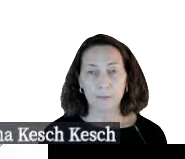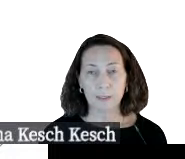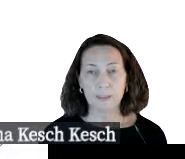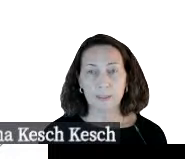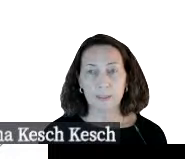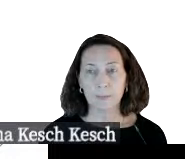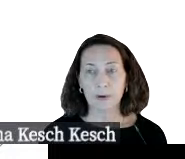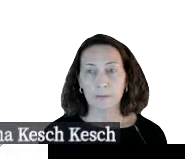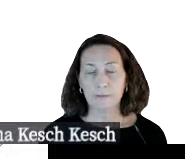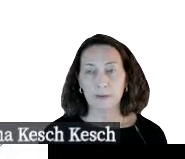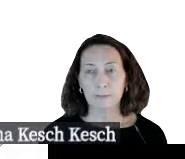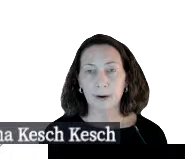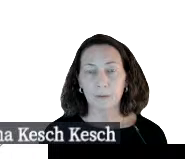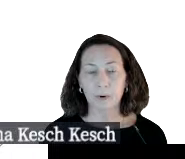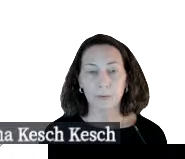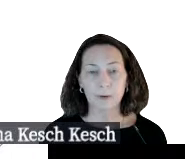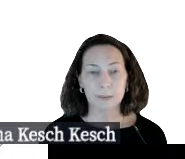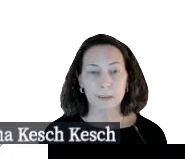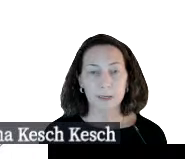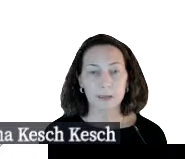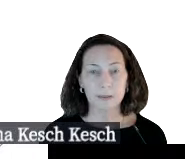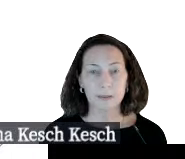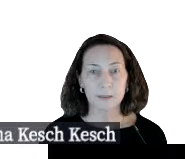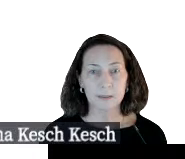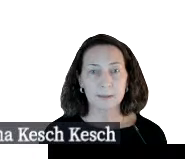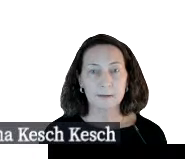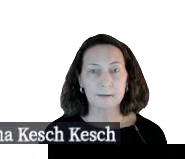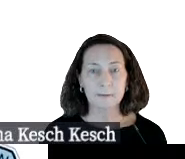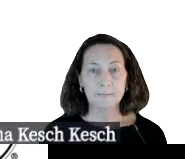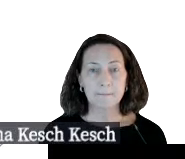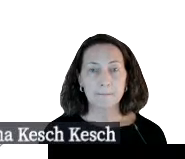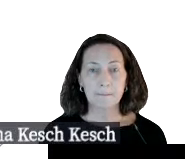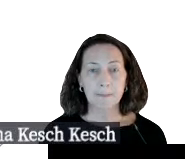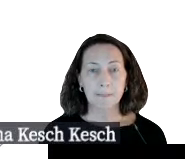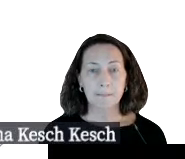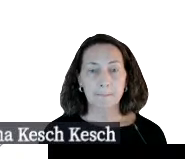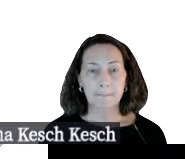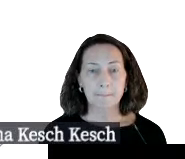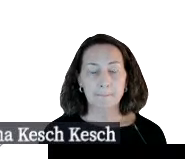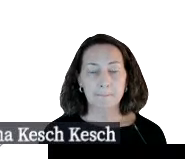And that'll be listed at the bottom of the PowerPoint when we get to the end.